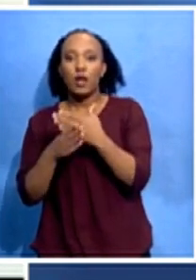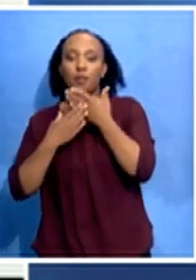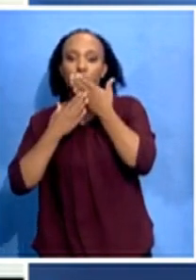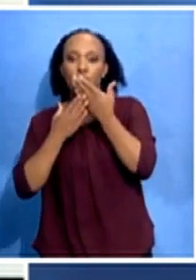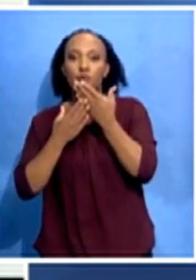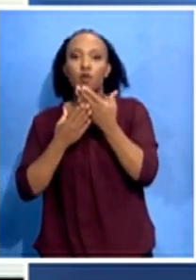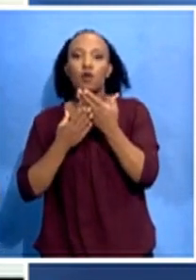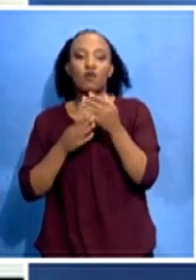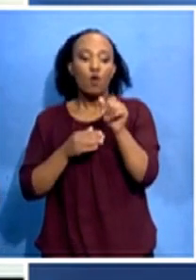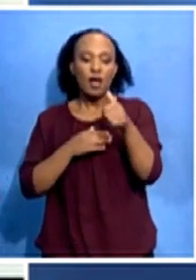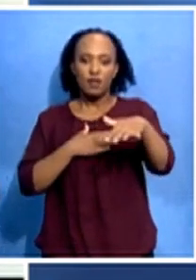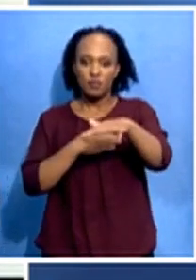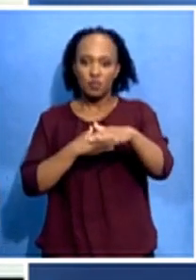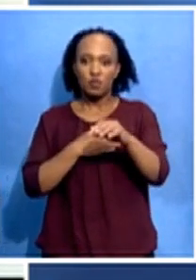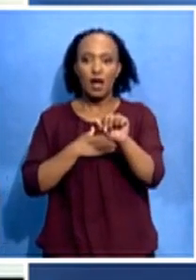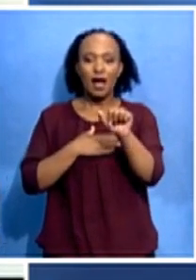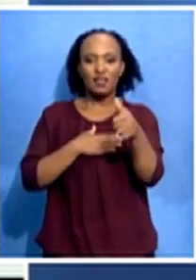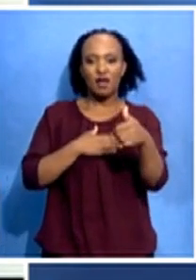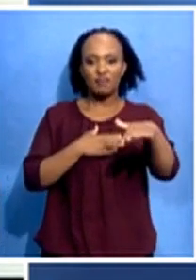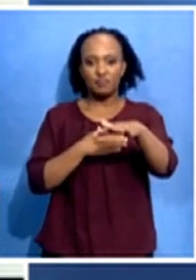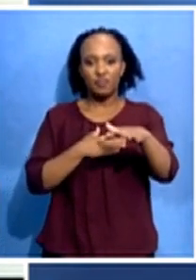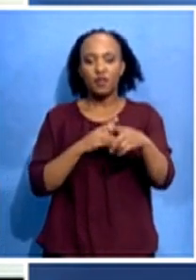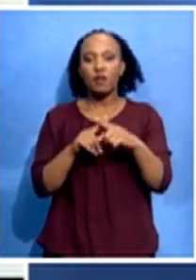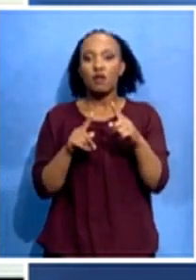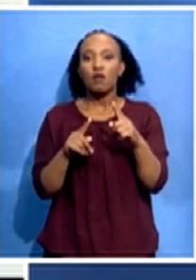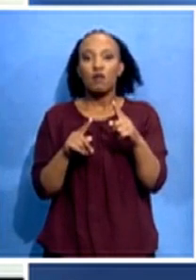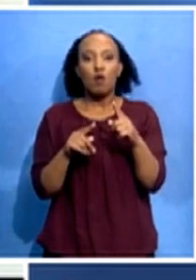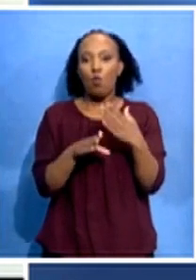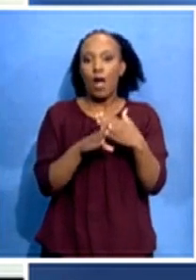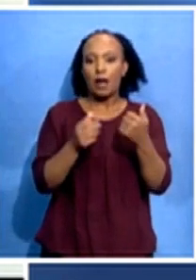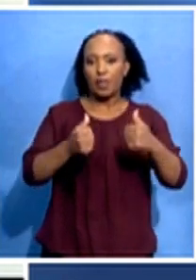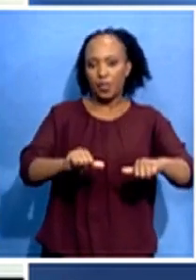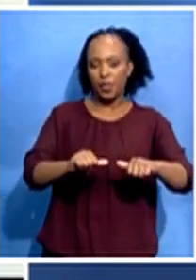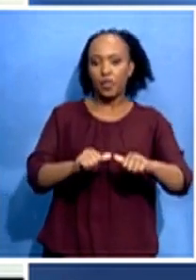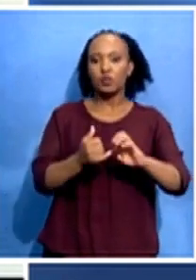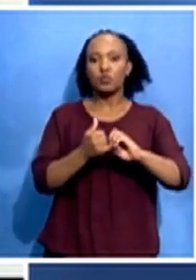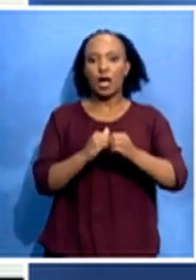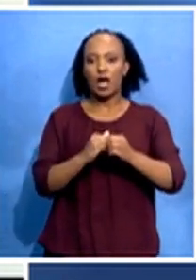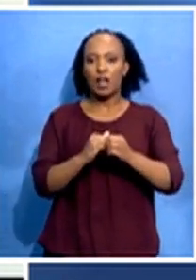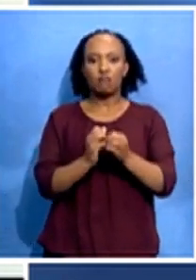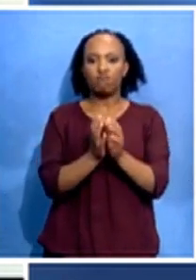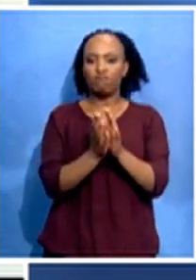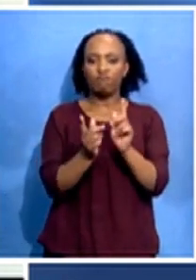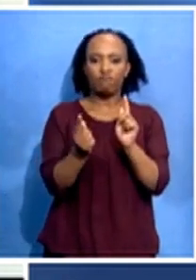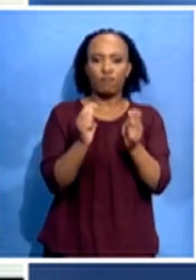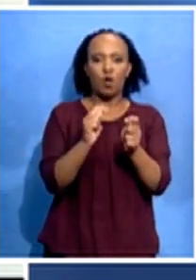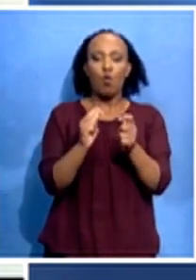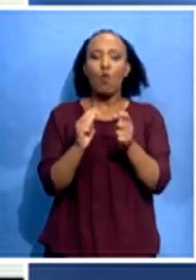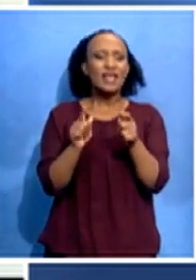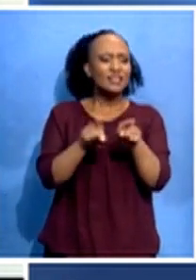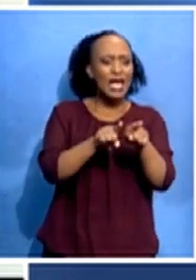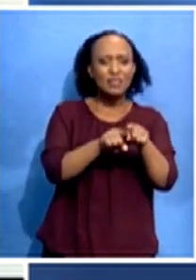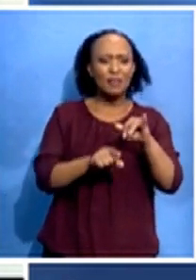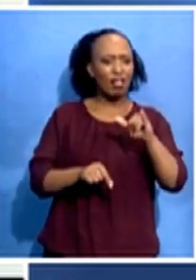of course, there might be parts that are efficient. I'm not trying to paint it all with the same brush, But the point is, the parts that are inefficient, we've got to